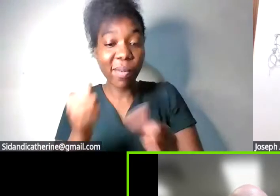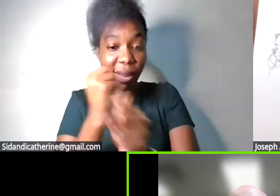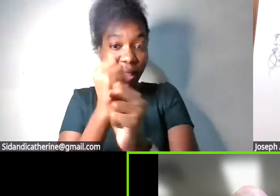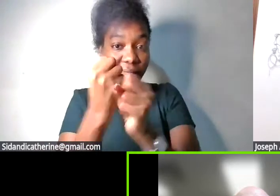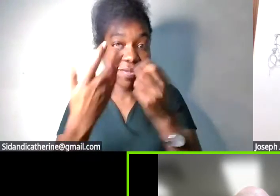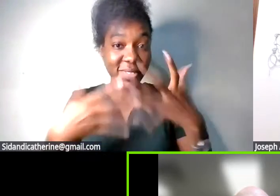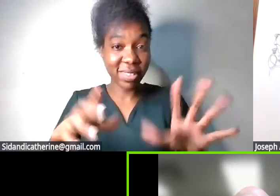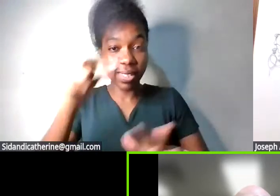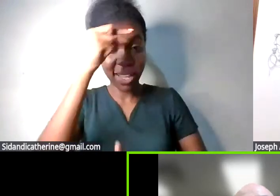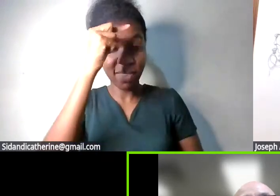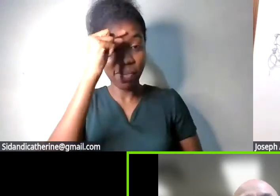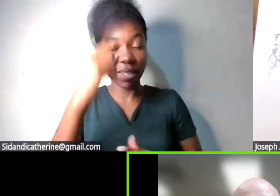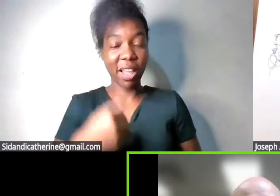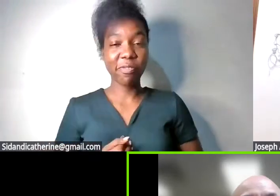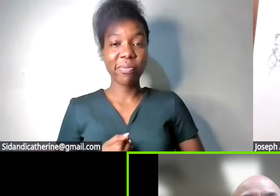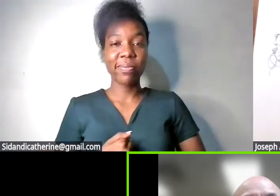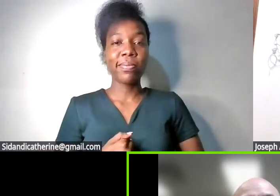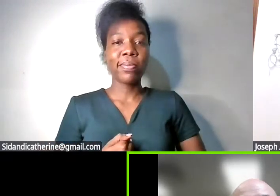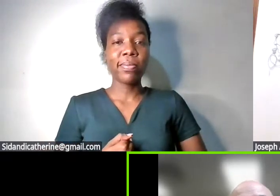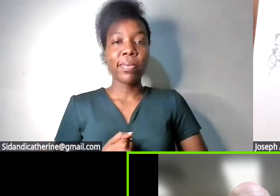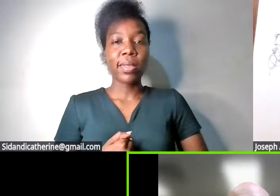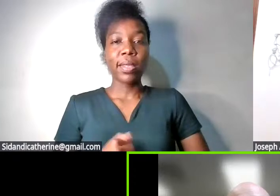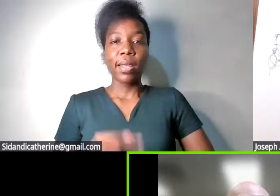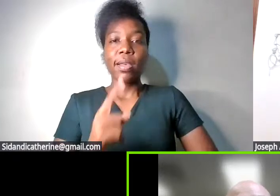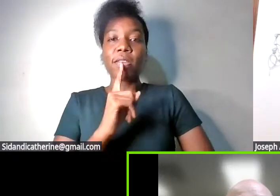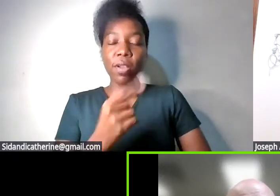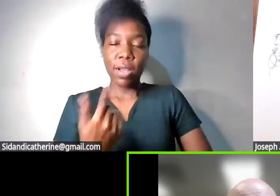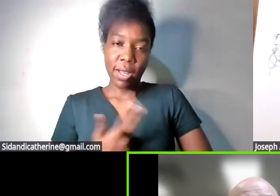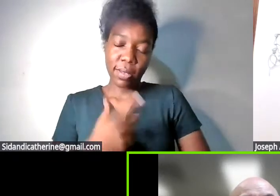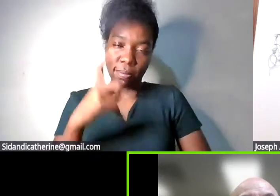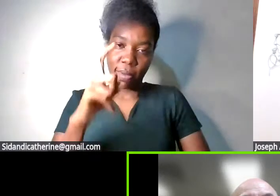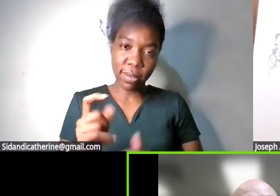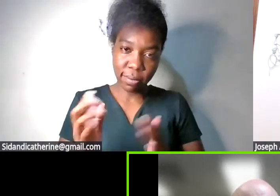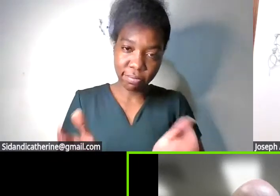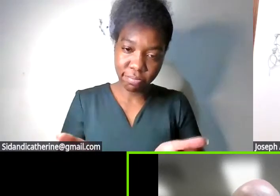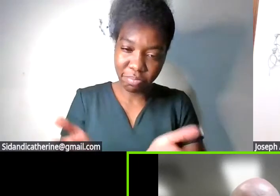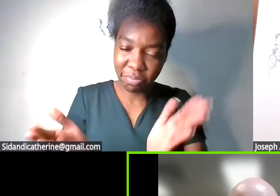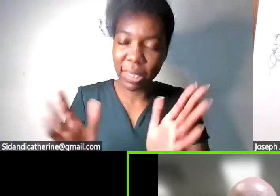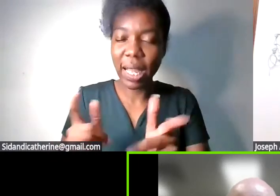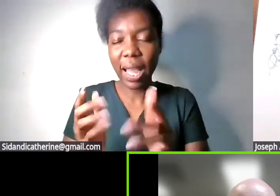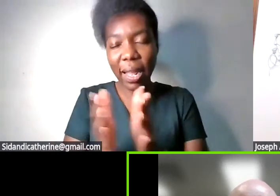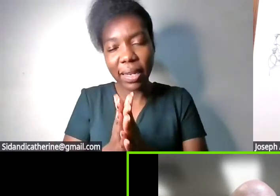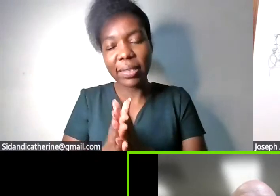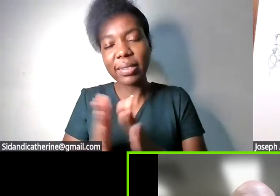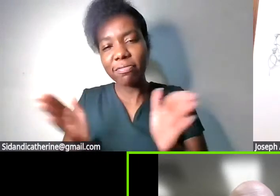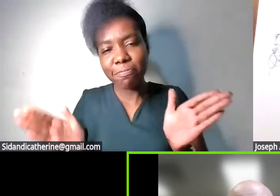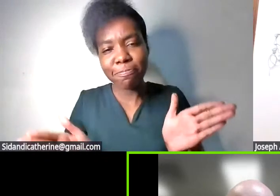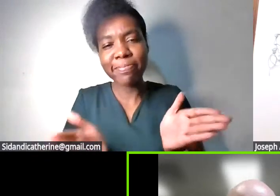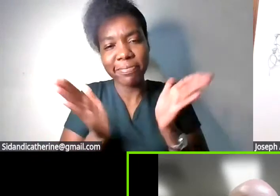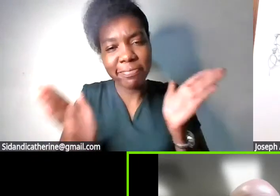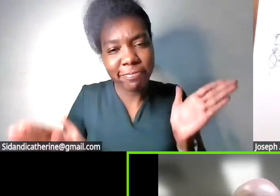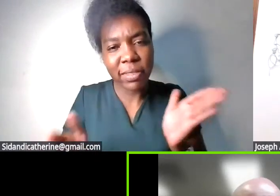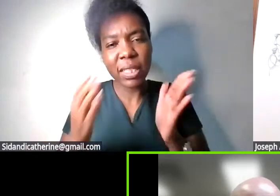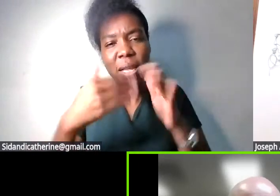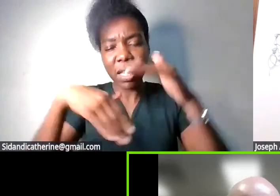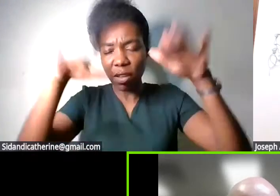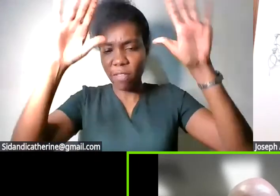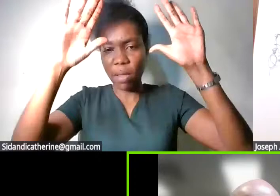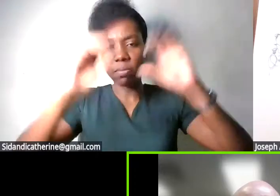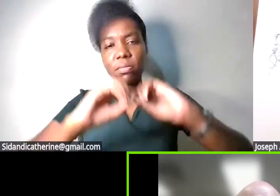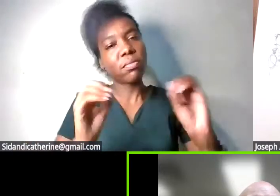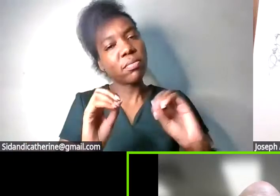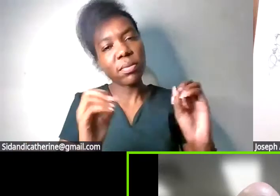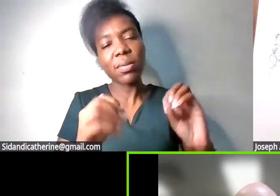chances, we have to promote, we have to encourage them. Do not give up. Believe in yourself and do not give